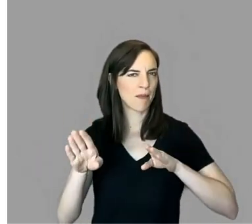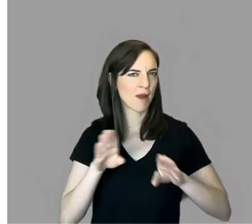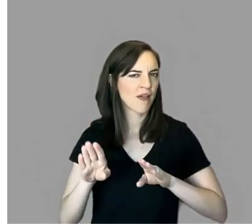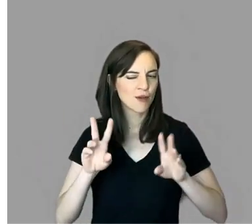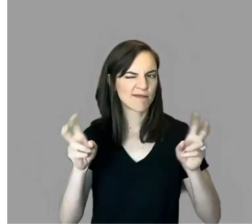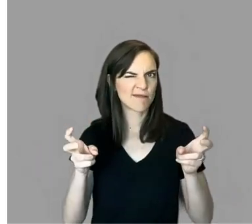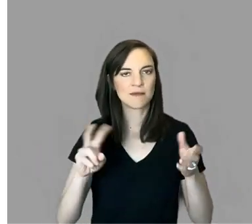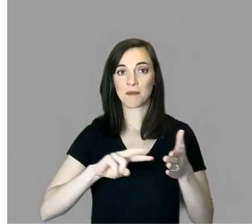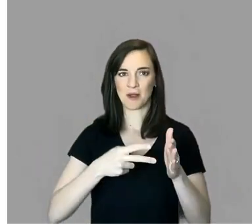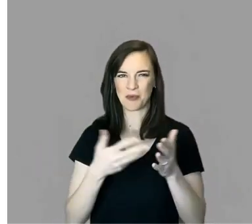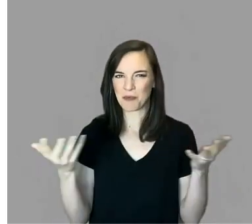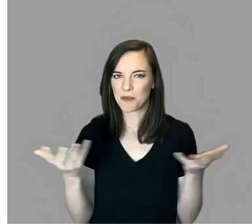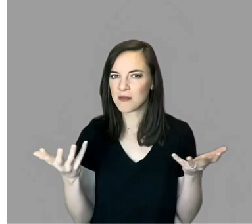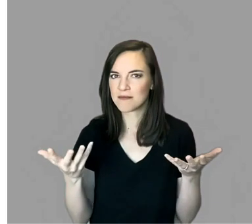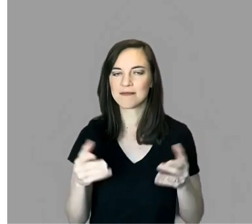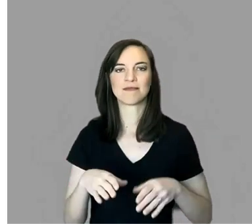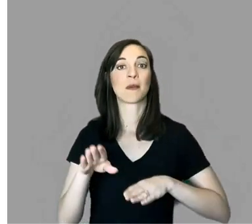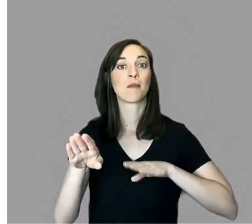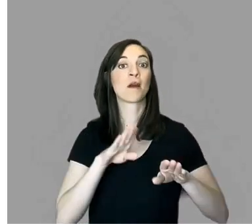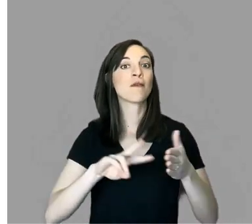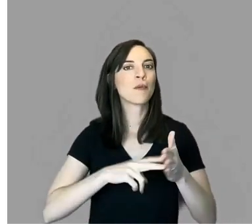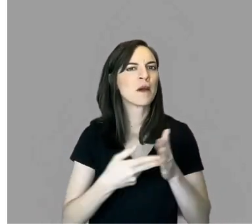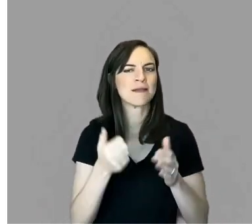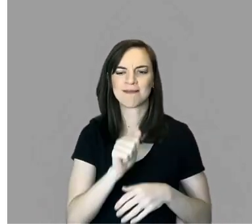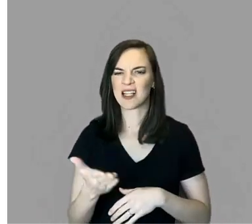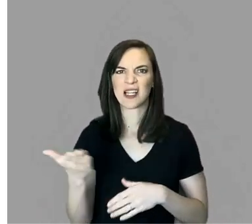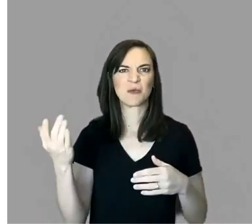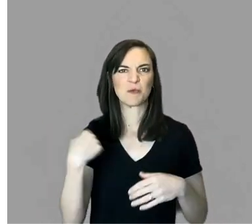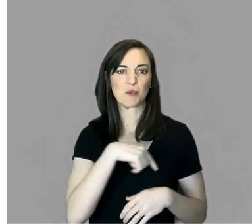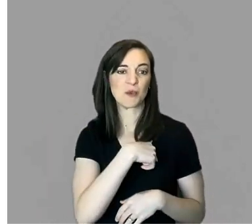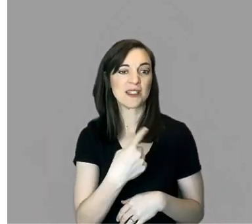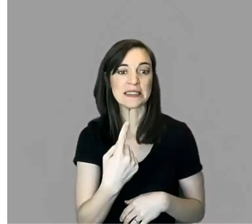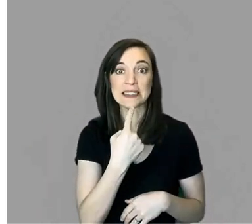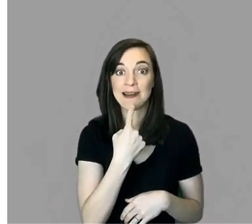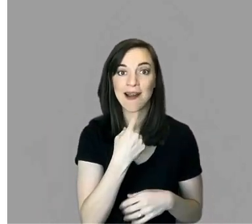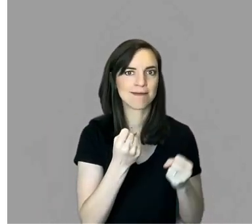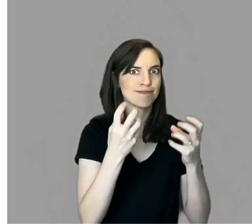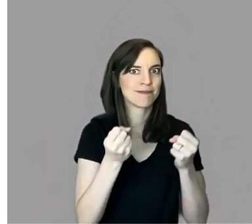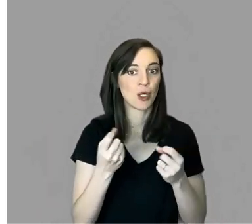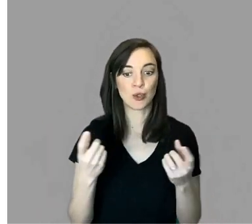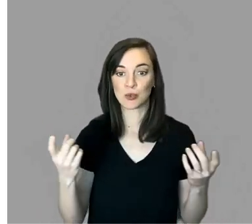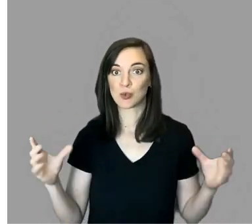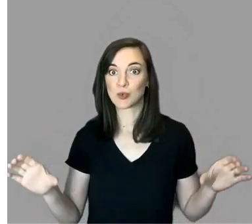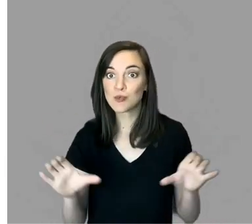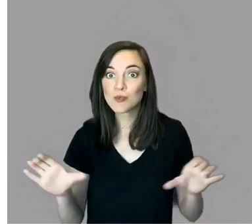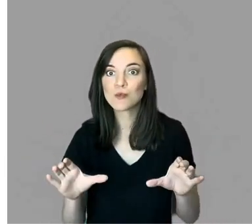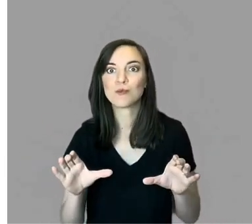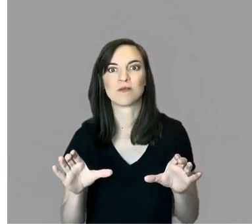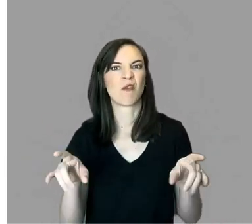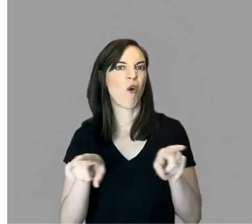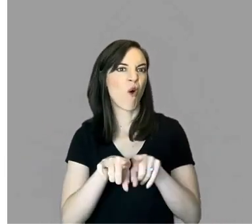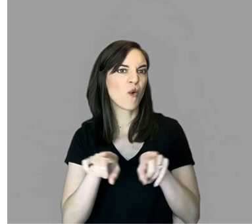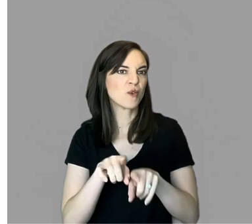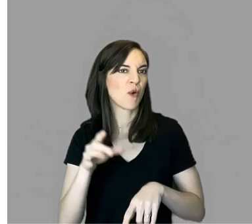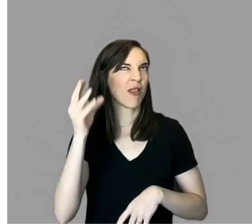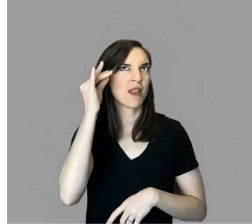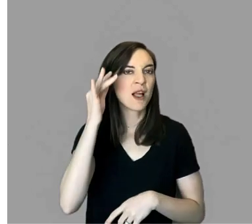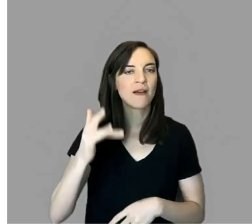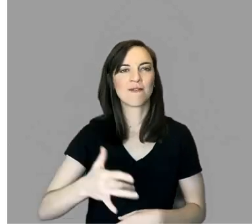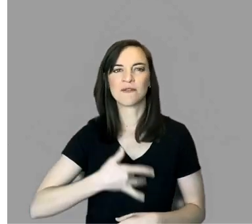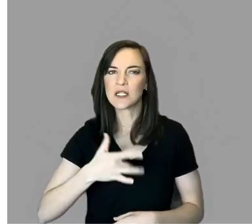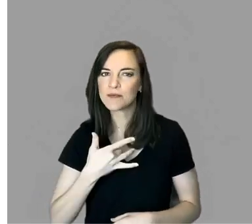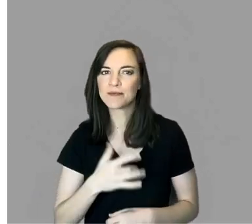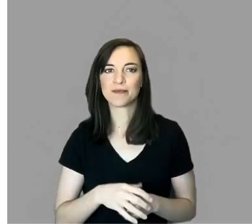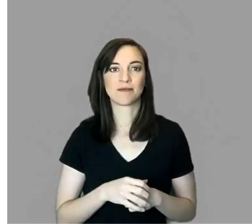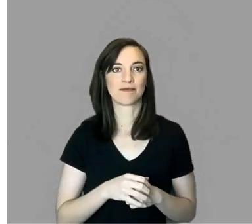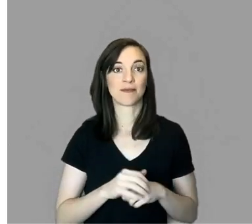First, let's define behavior. Behavior is not only what we say or do, but also what we think or